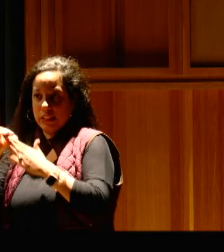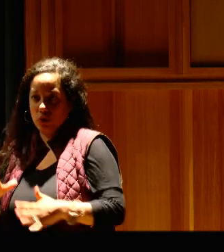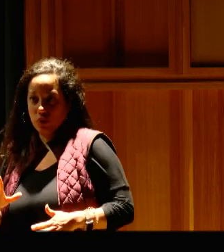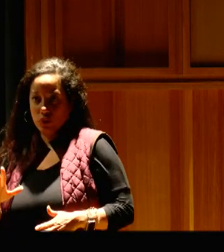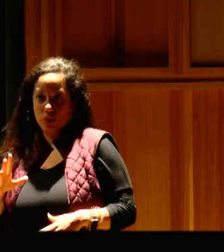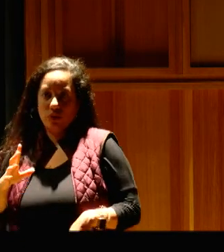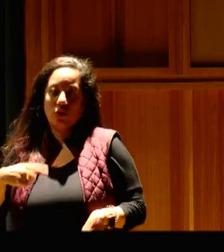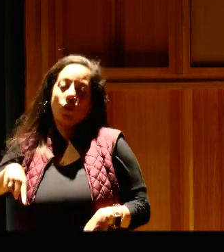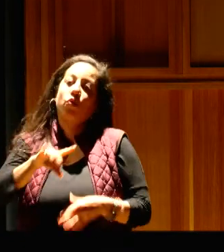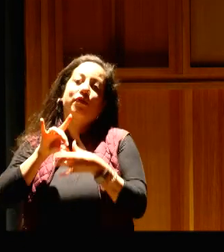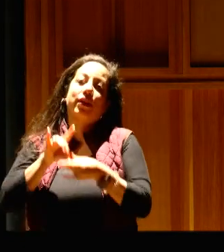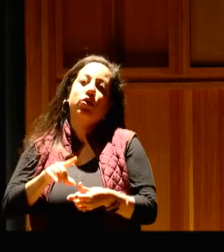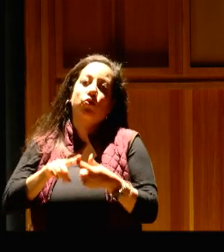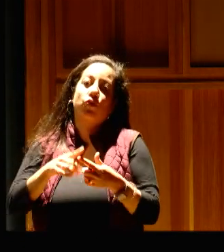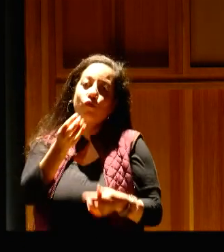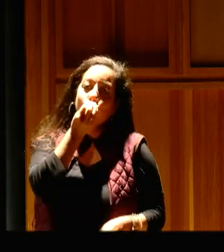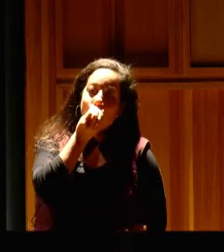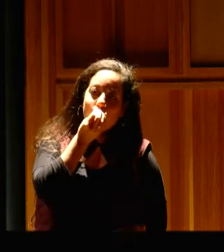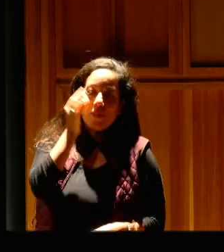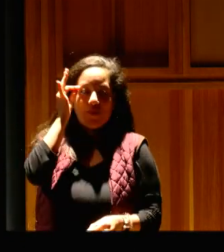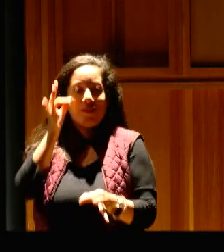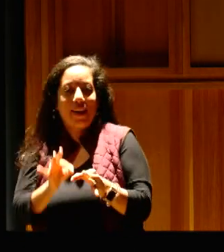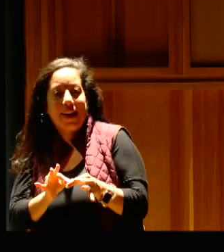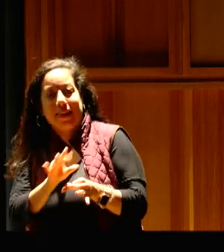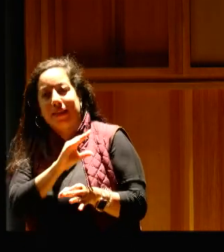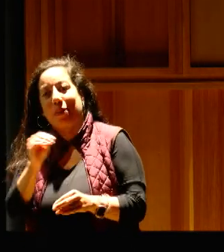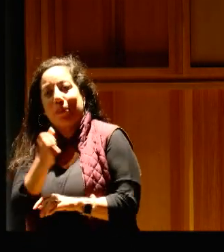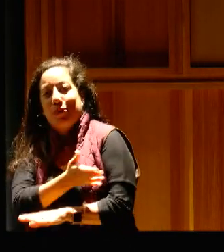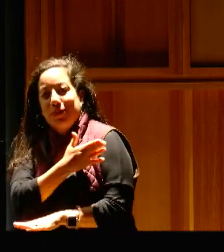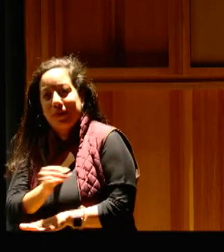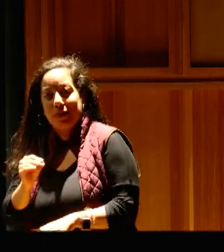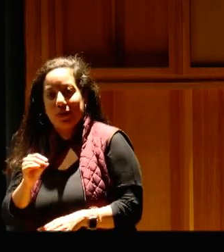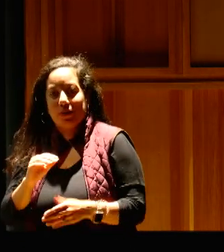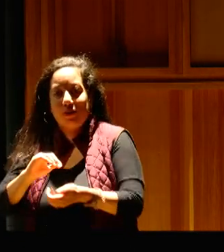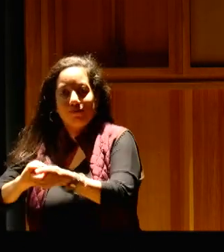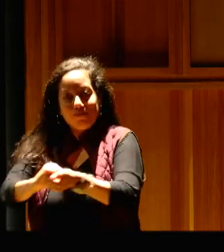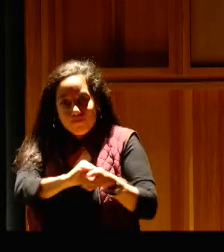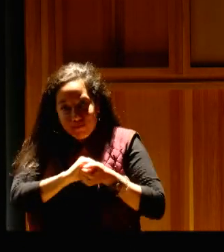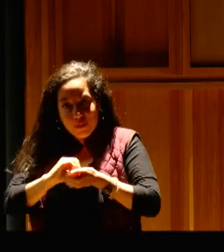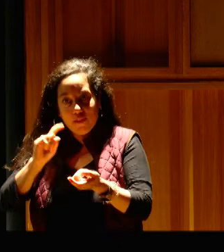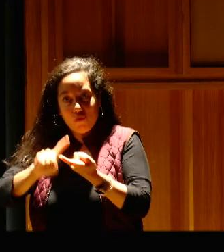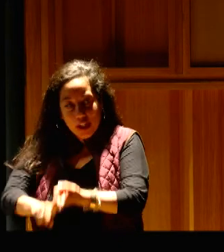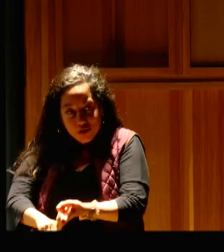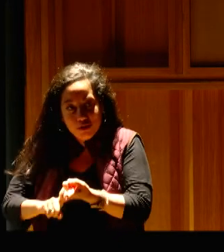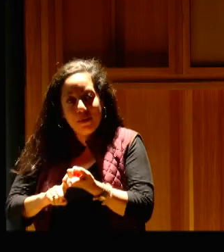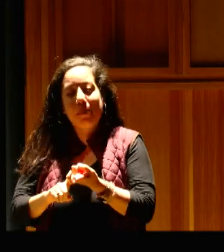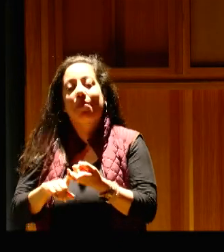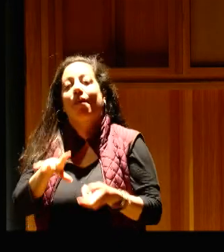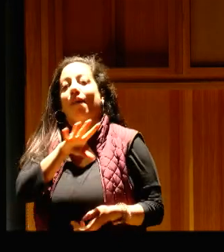faith, and music to build friendships and to build resilience in climate migration.